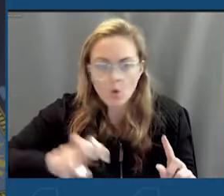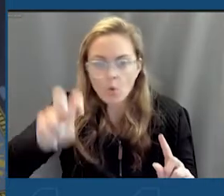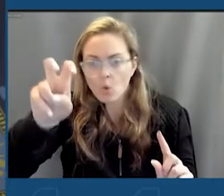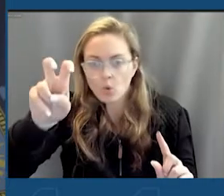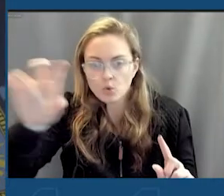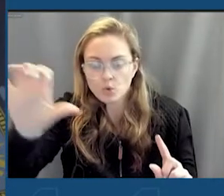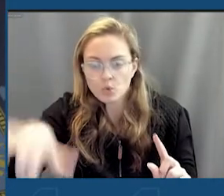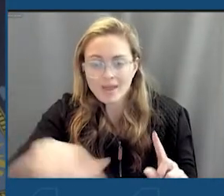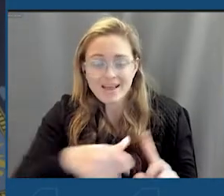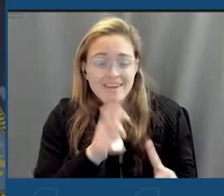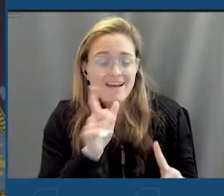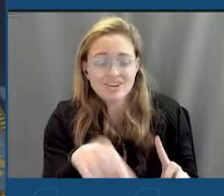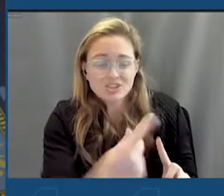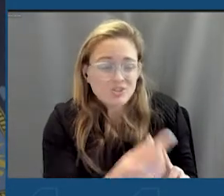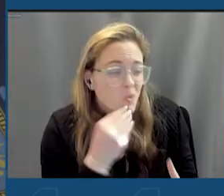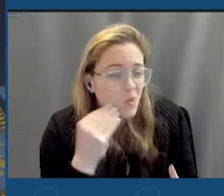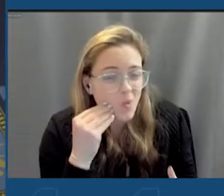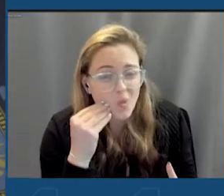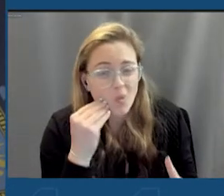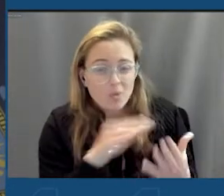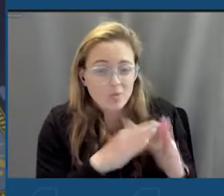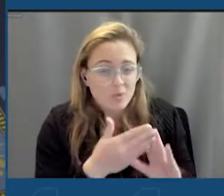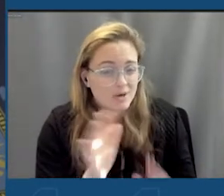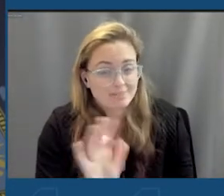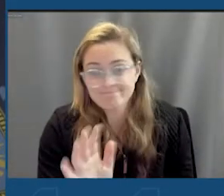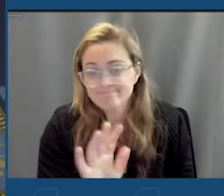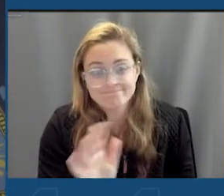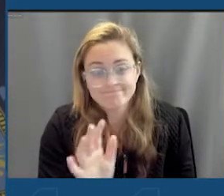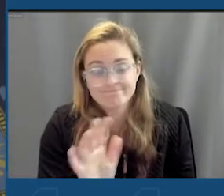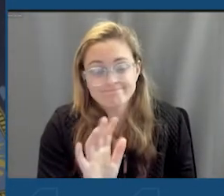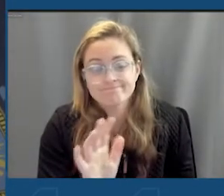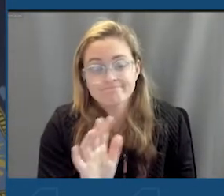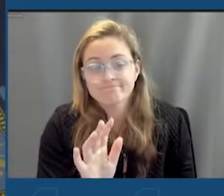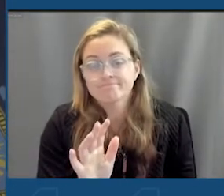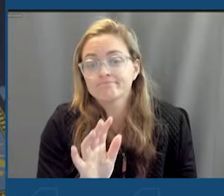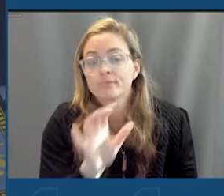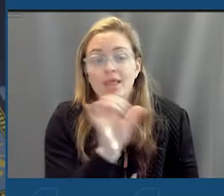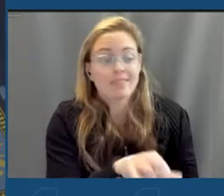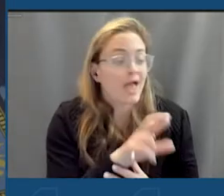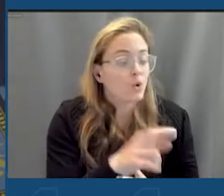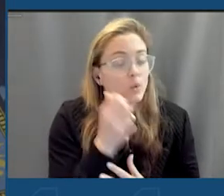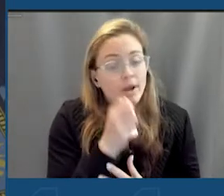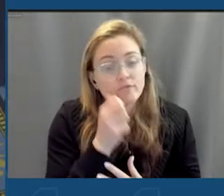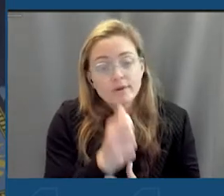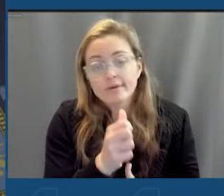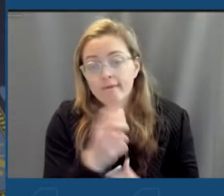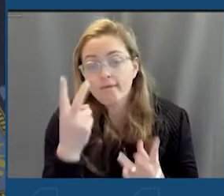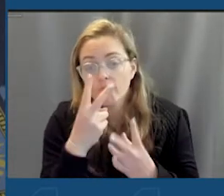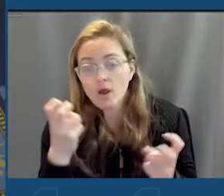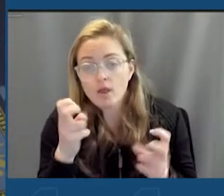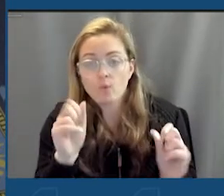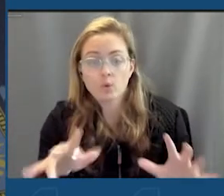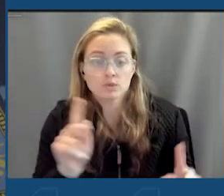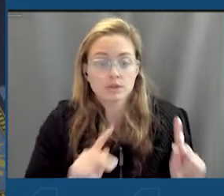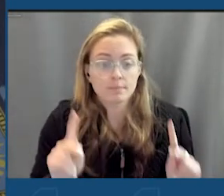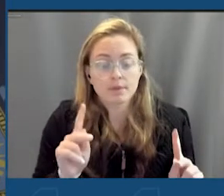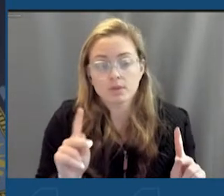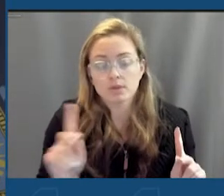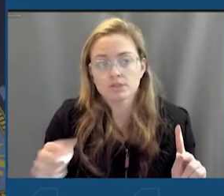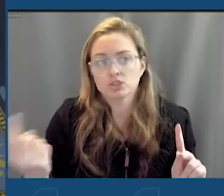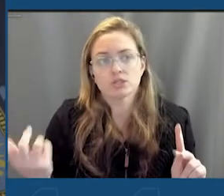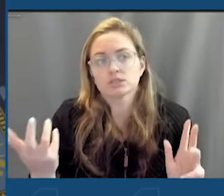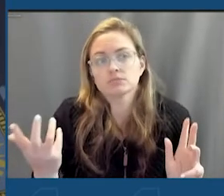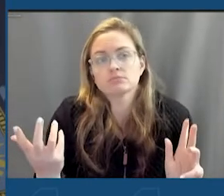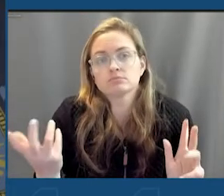committing crimes in their own communities. And whether it's that or it's the everyday street crime where we're losing people, it's